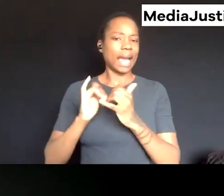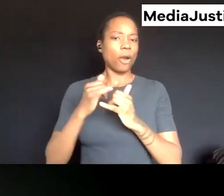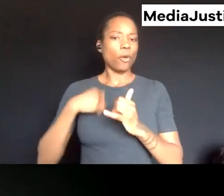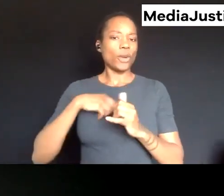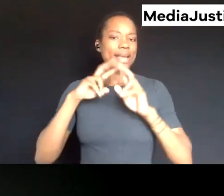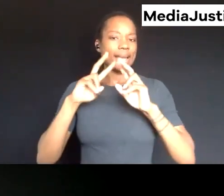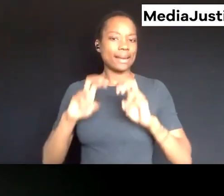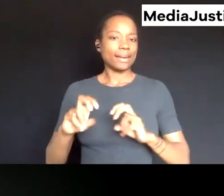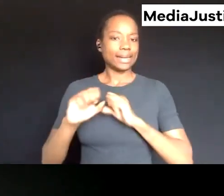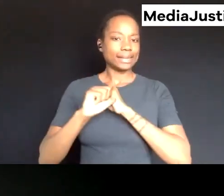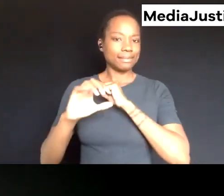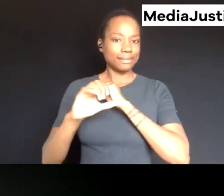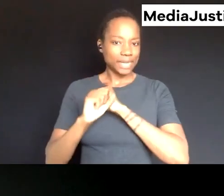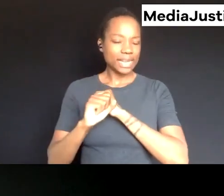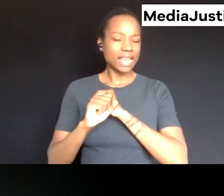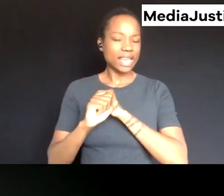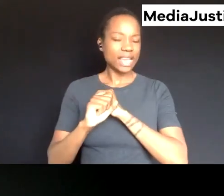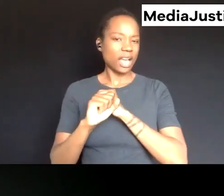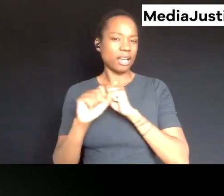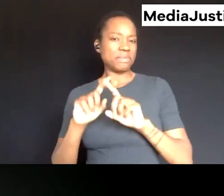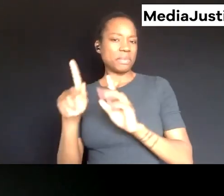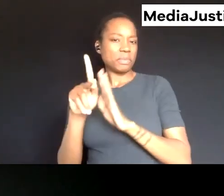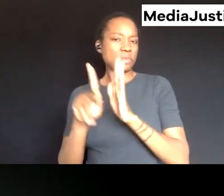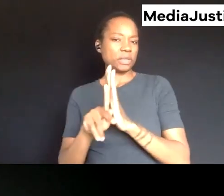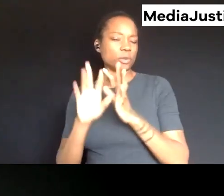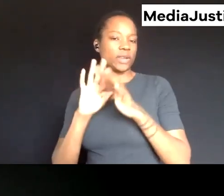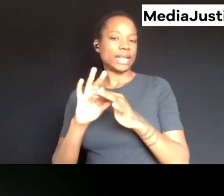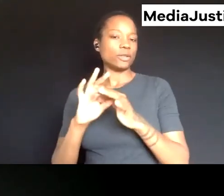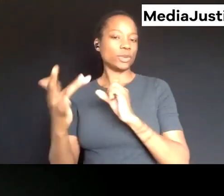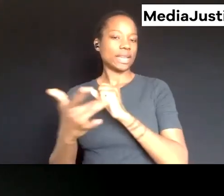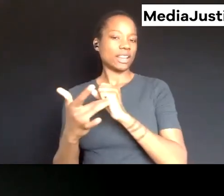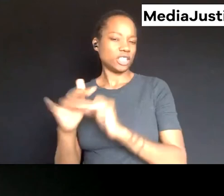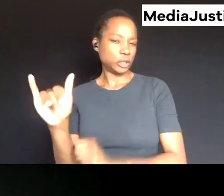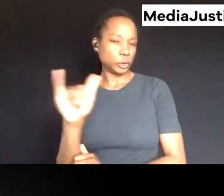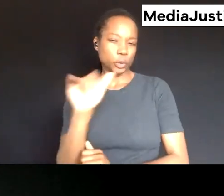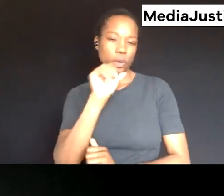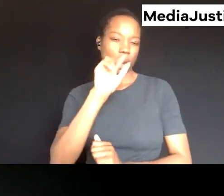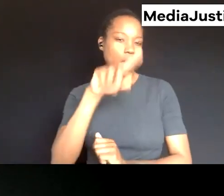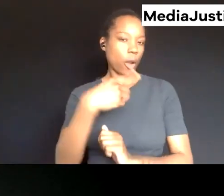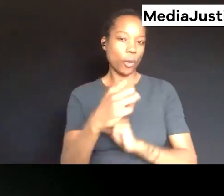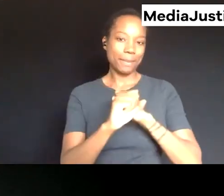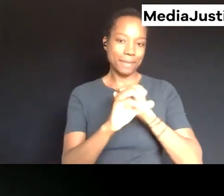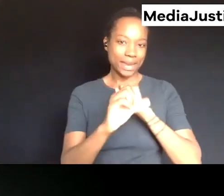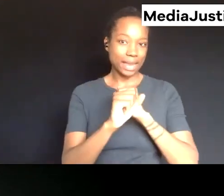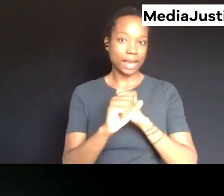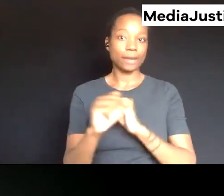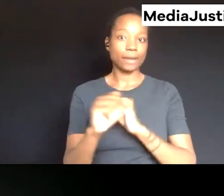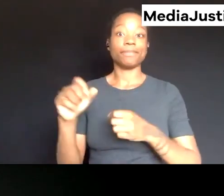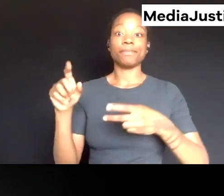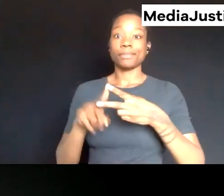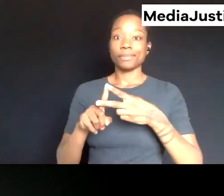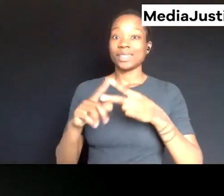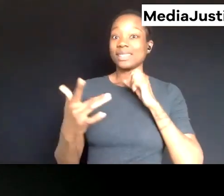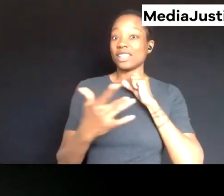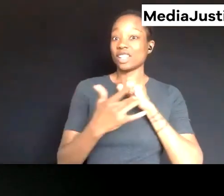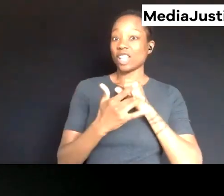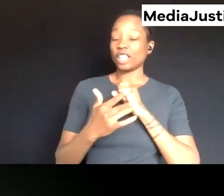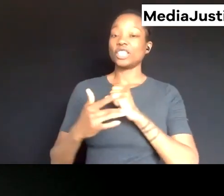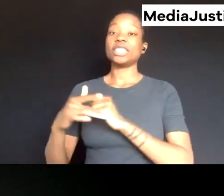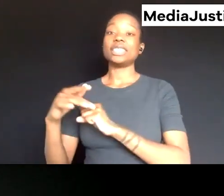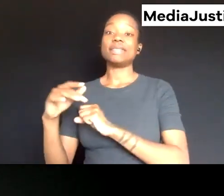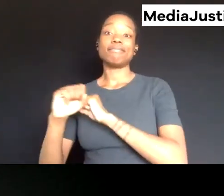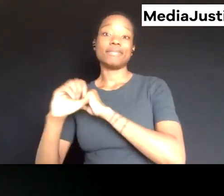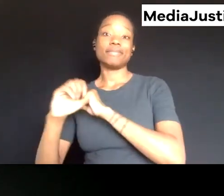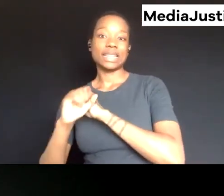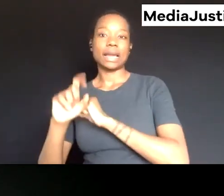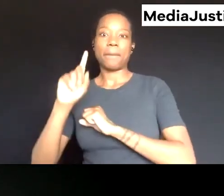technology as well. They said that first, technology and media must be directed towards social justice.